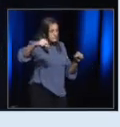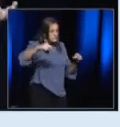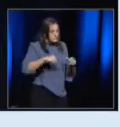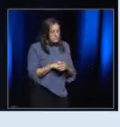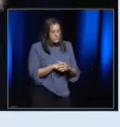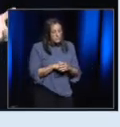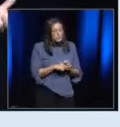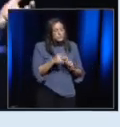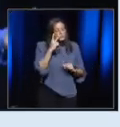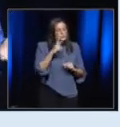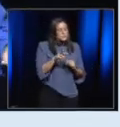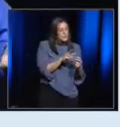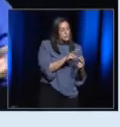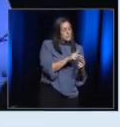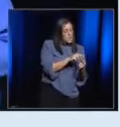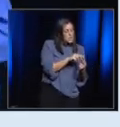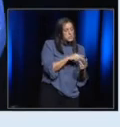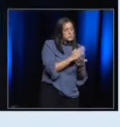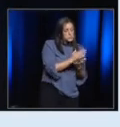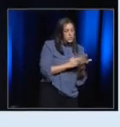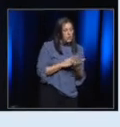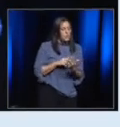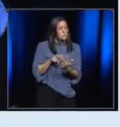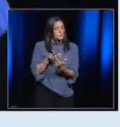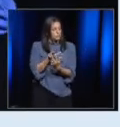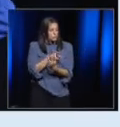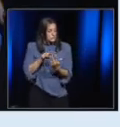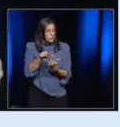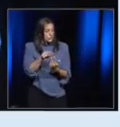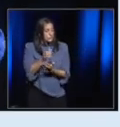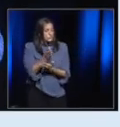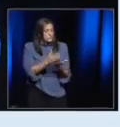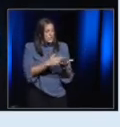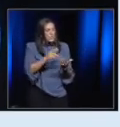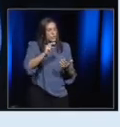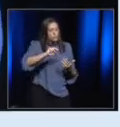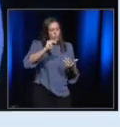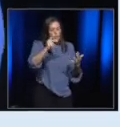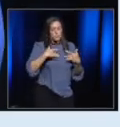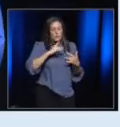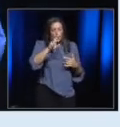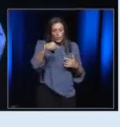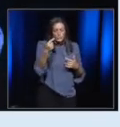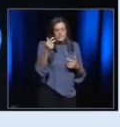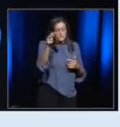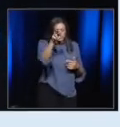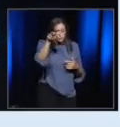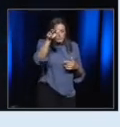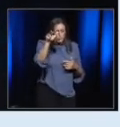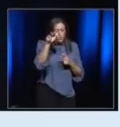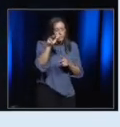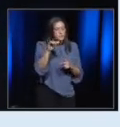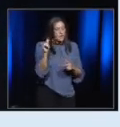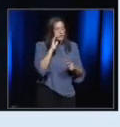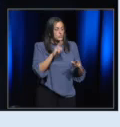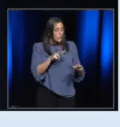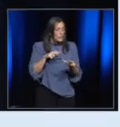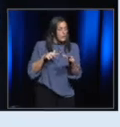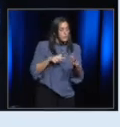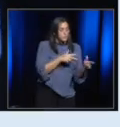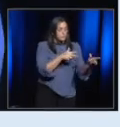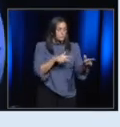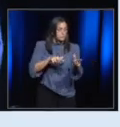get a combination of pairs and trios, and north of that, it's almost all trios, and they also consort females at a